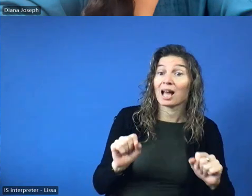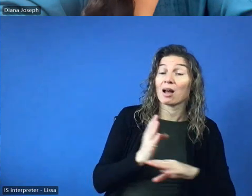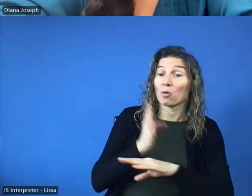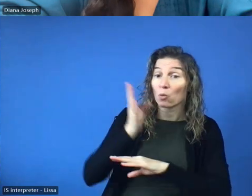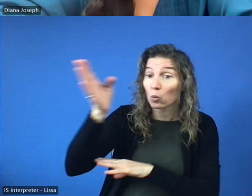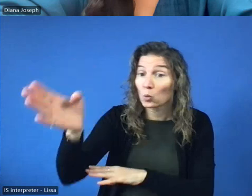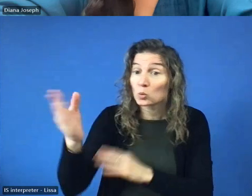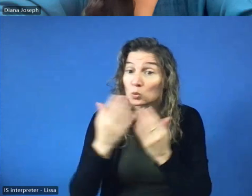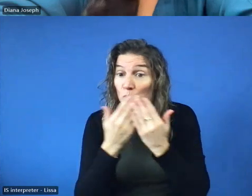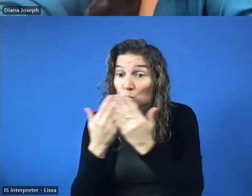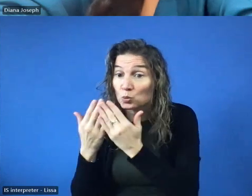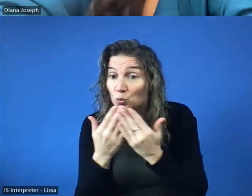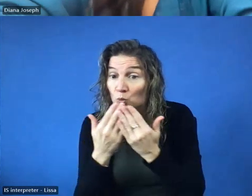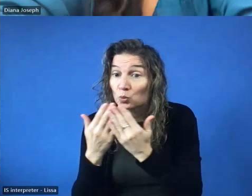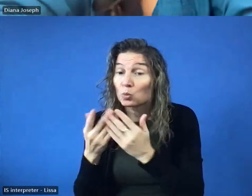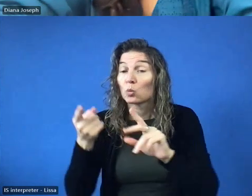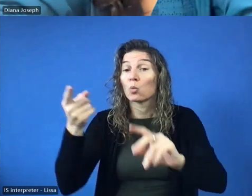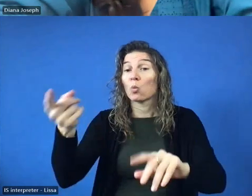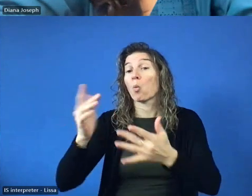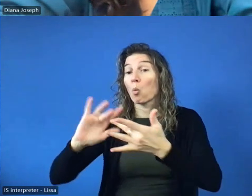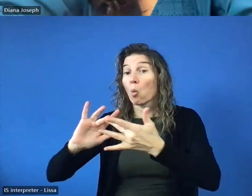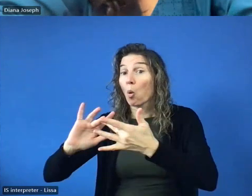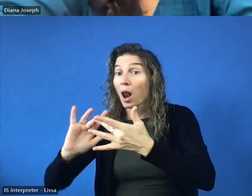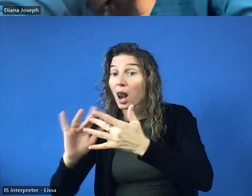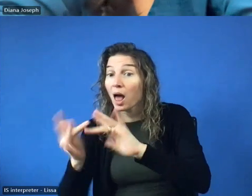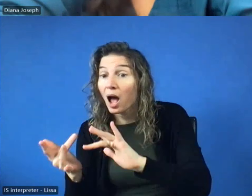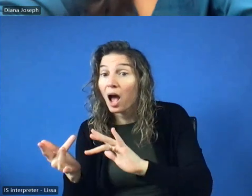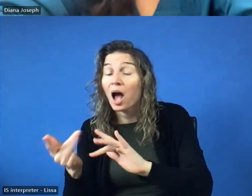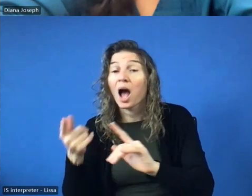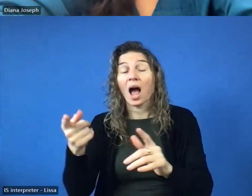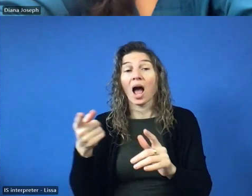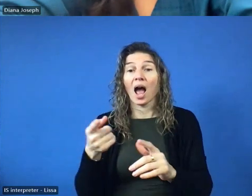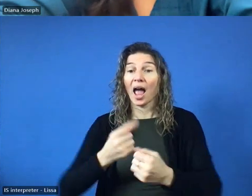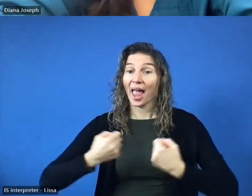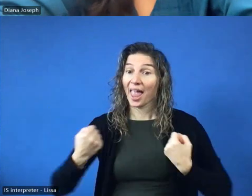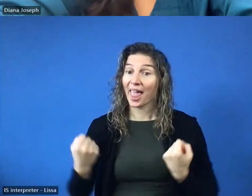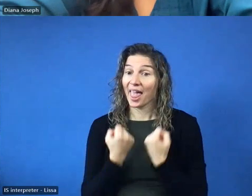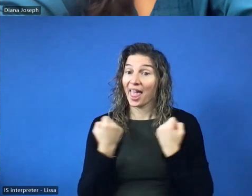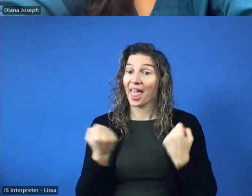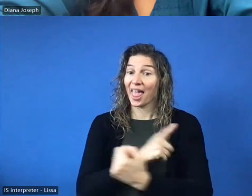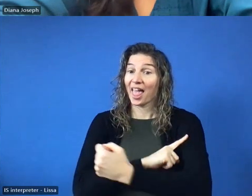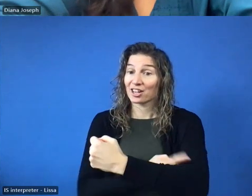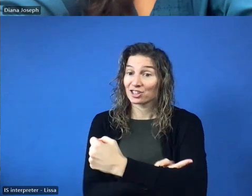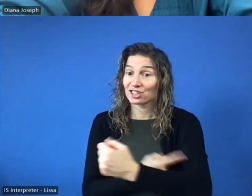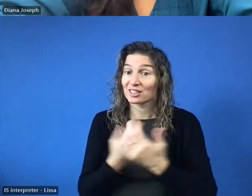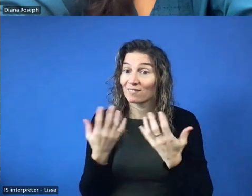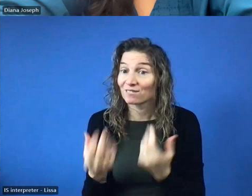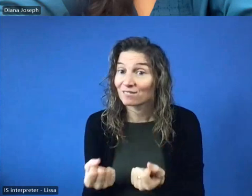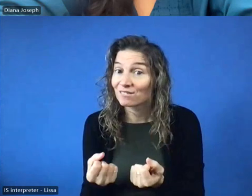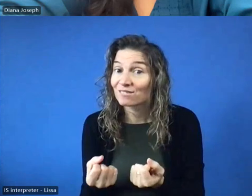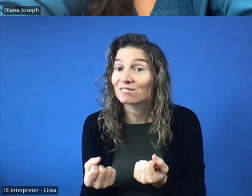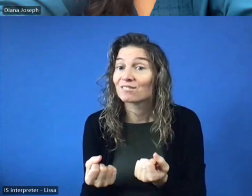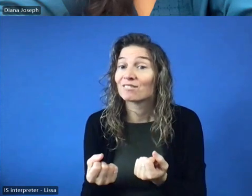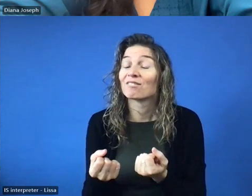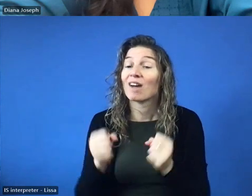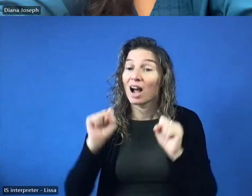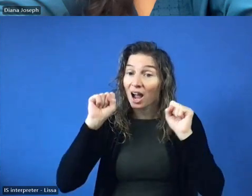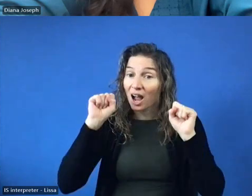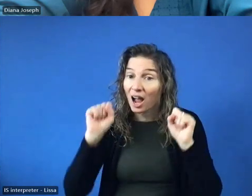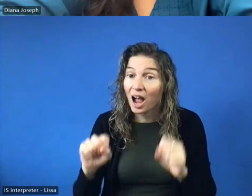to go to school online and to have the energy to really also being trained and to interact with the